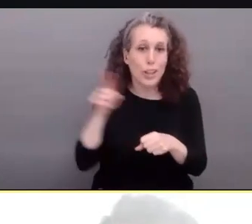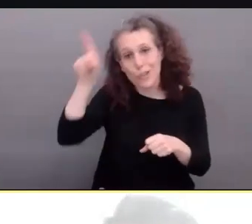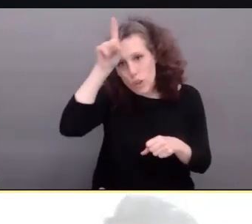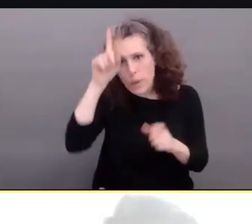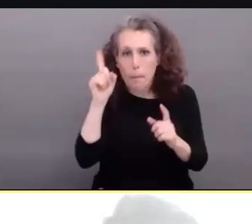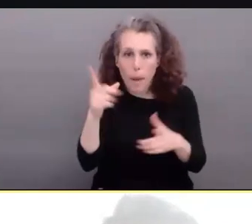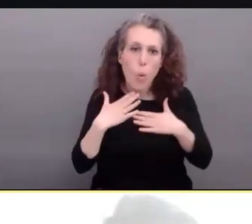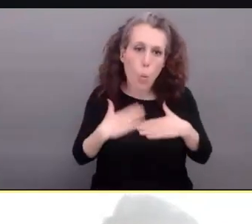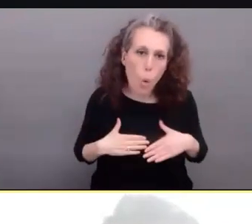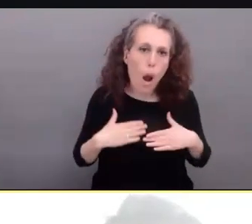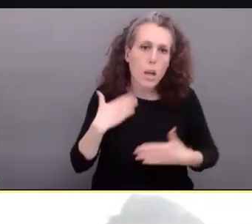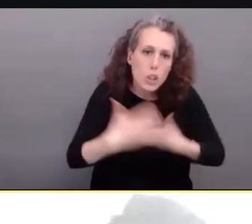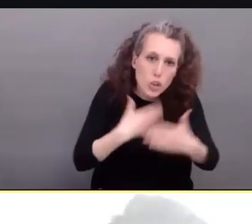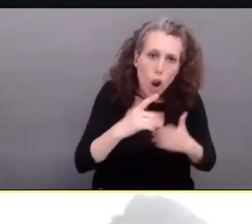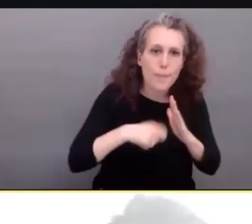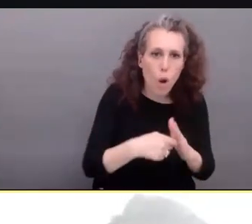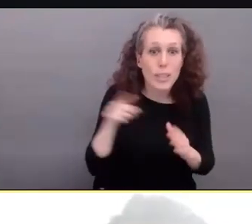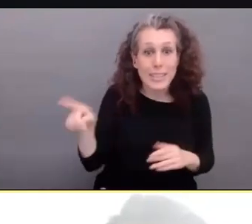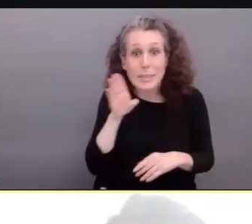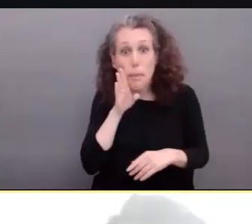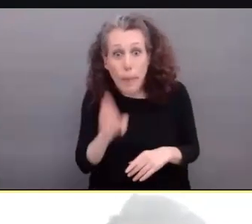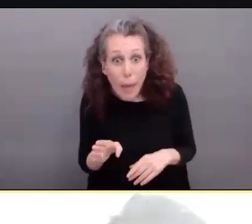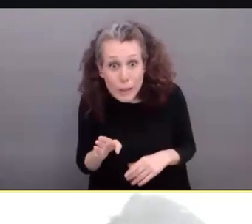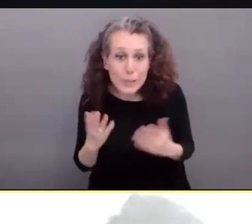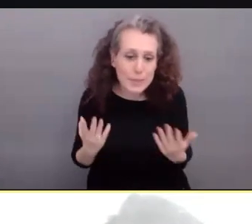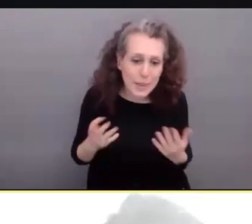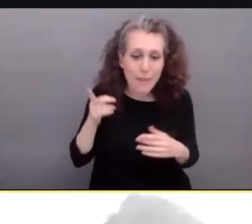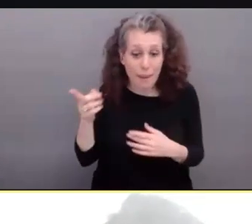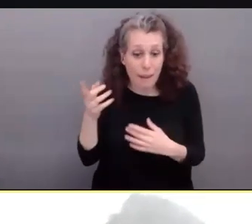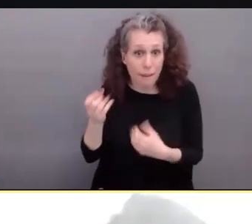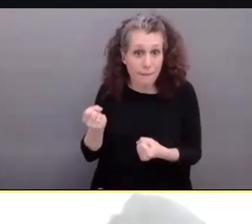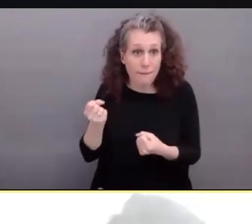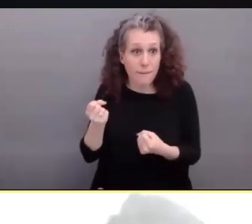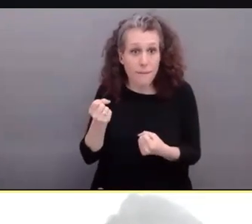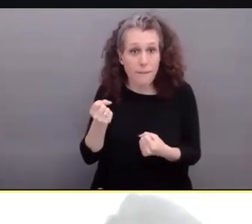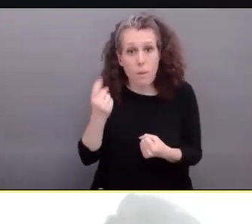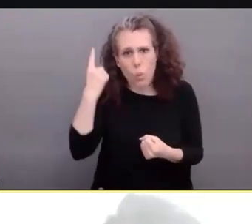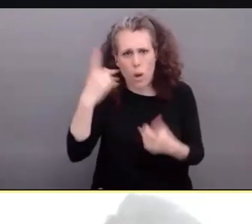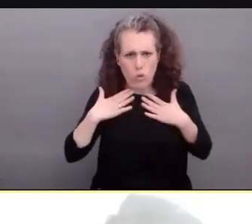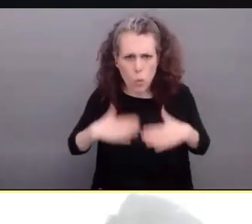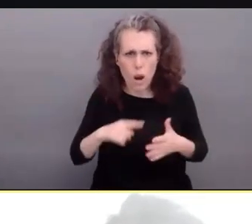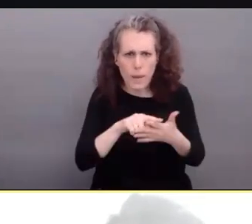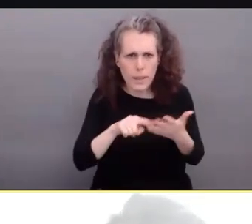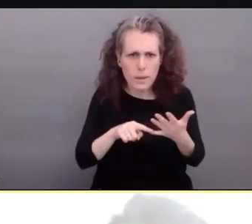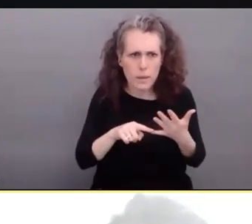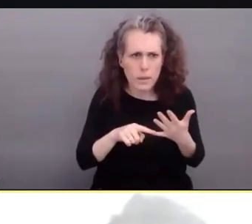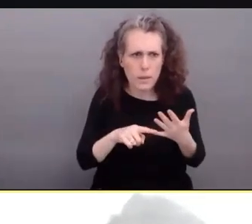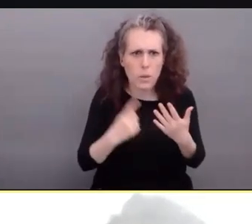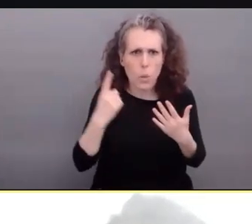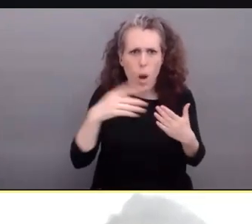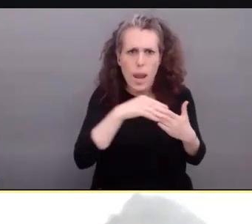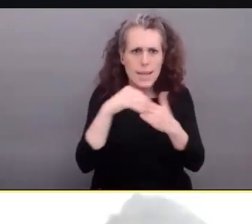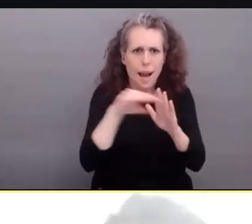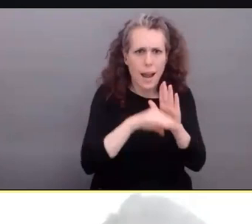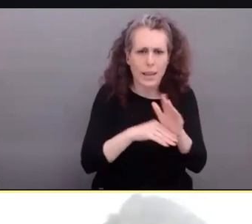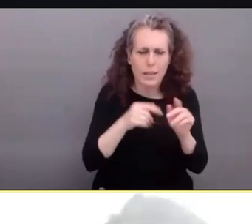to start projects in Belgium, they don't. If they have one requirement or one guidance to follow, it will be